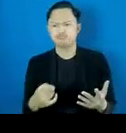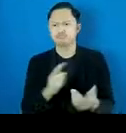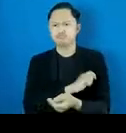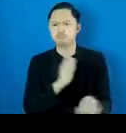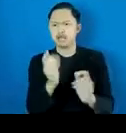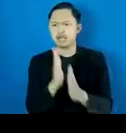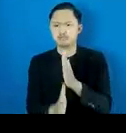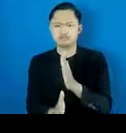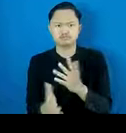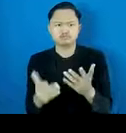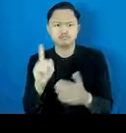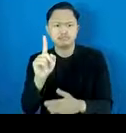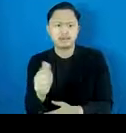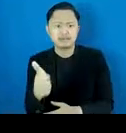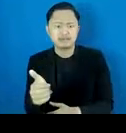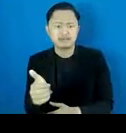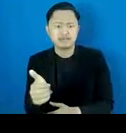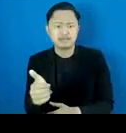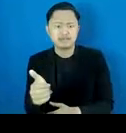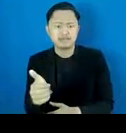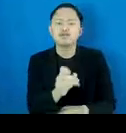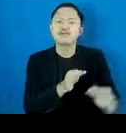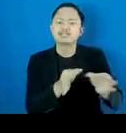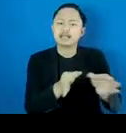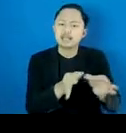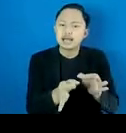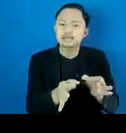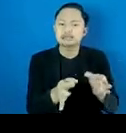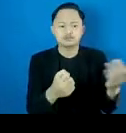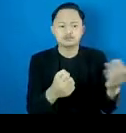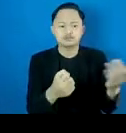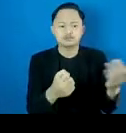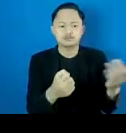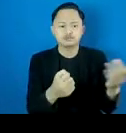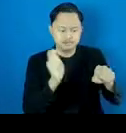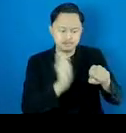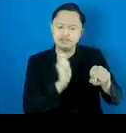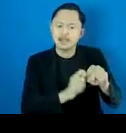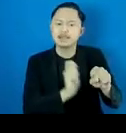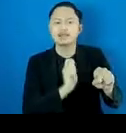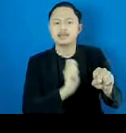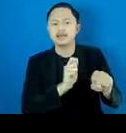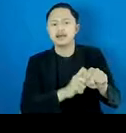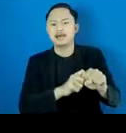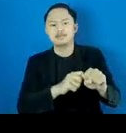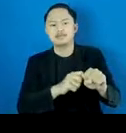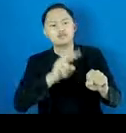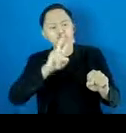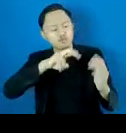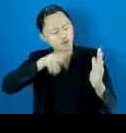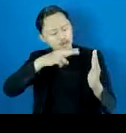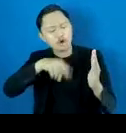system. We need charging infrastructure. The maintenance is lower, but the inspection requirements and the